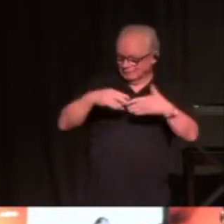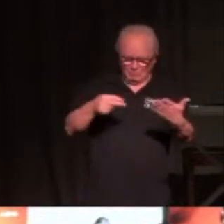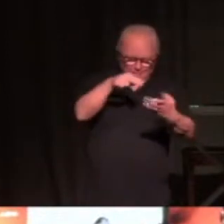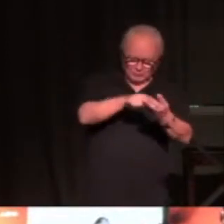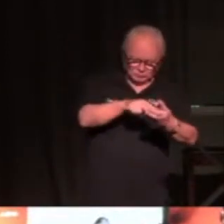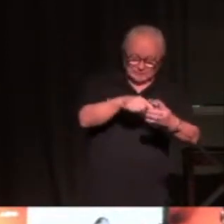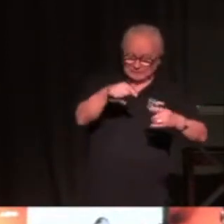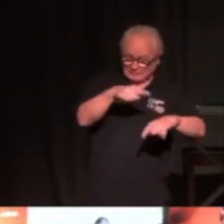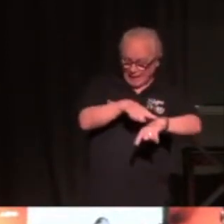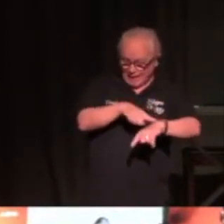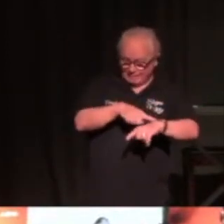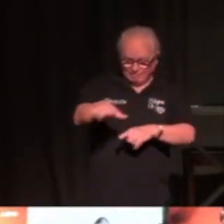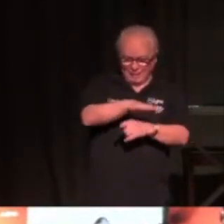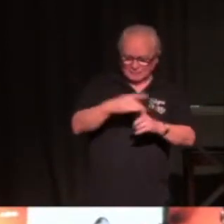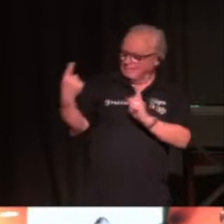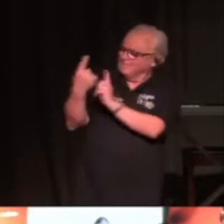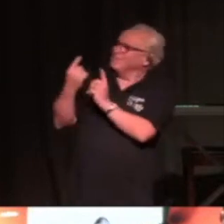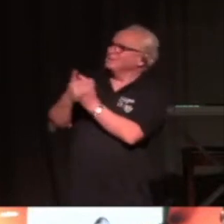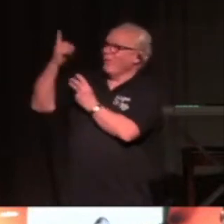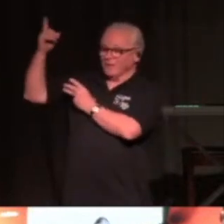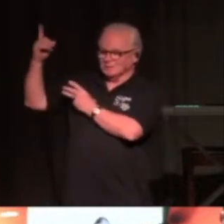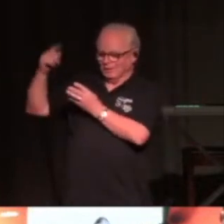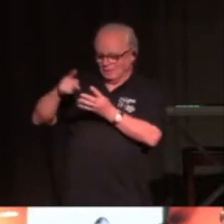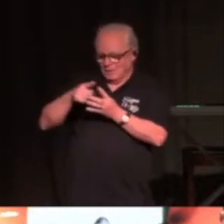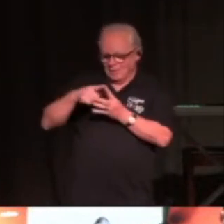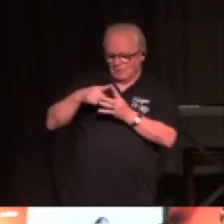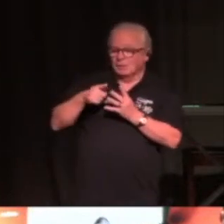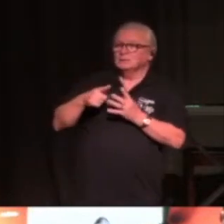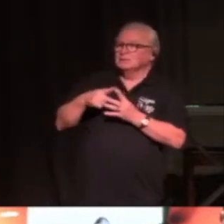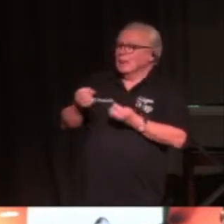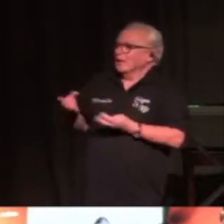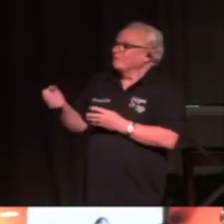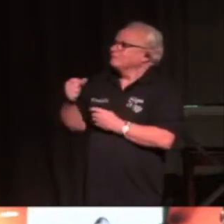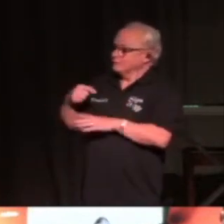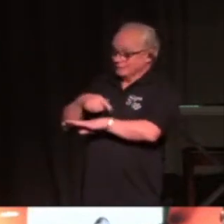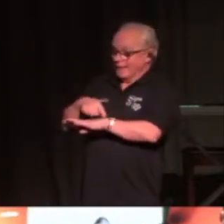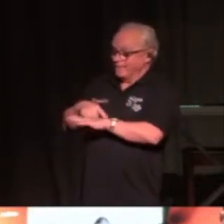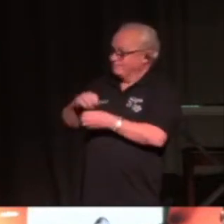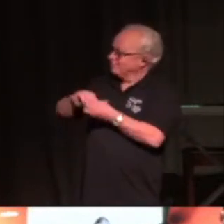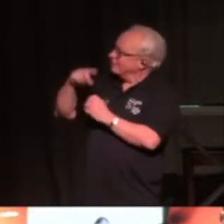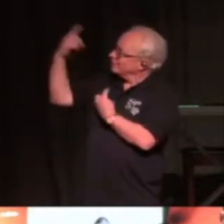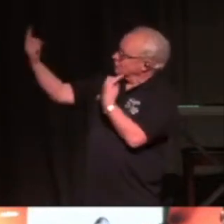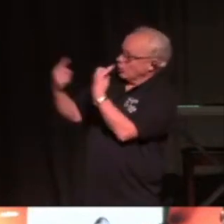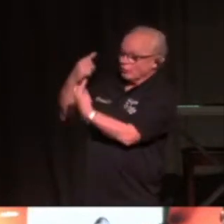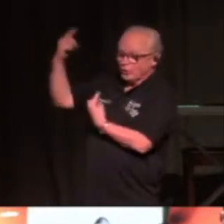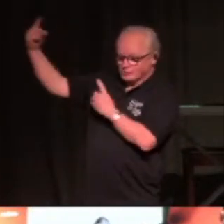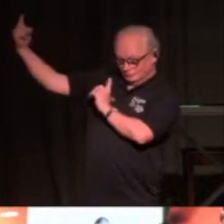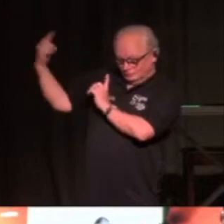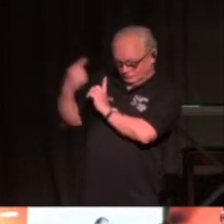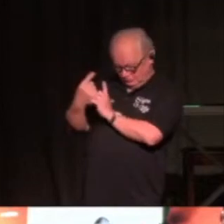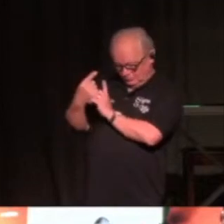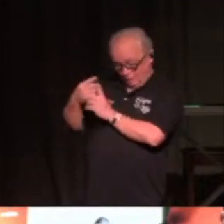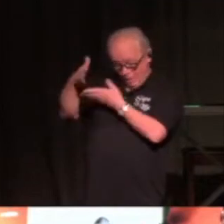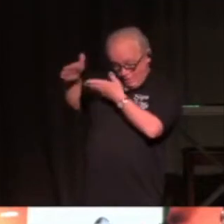a time, a place, and a meeting place, and allow time for each other. We will make time for what we value and desire.